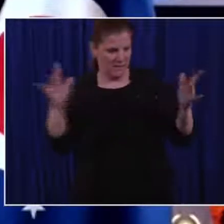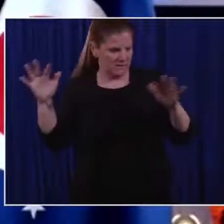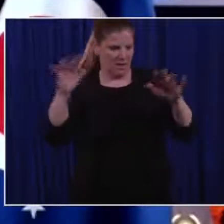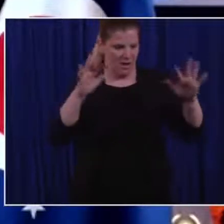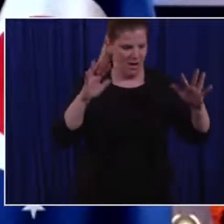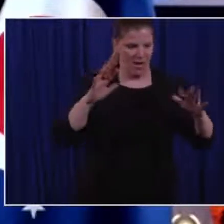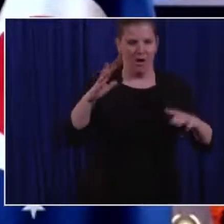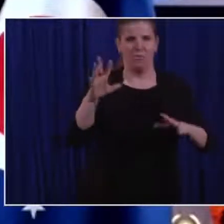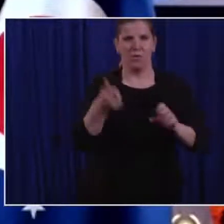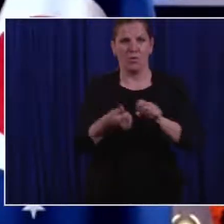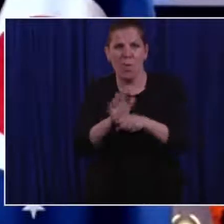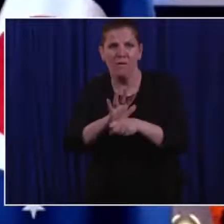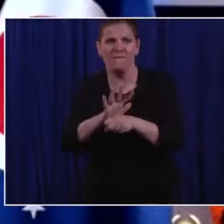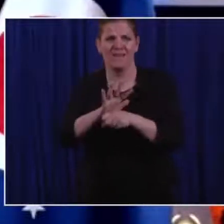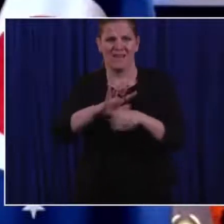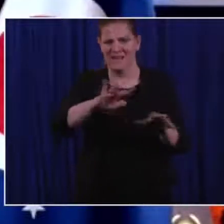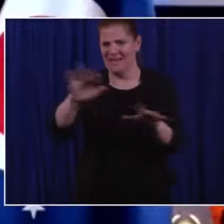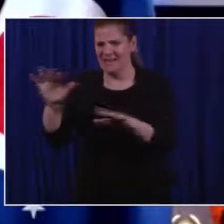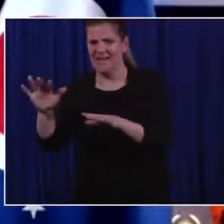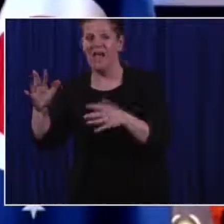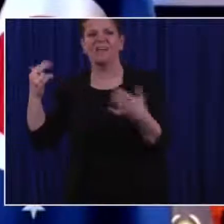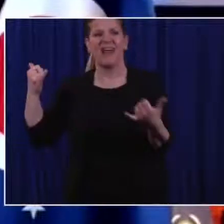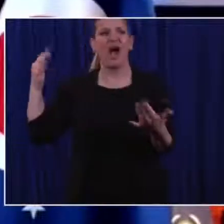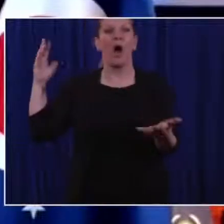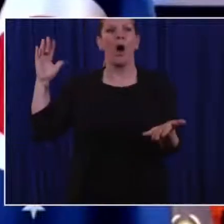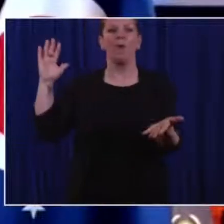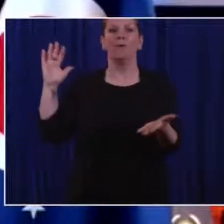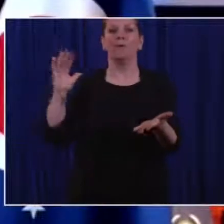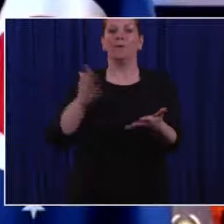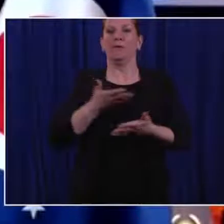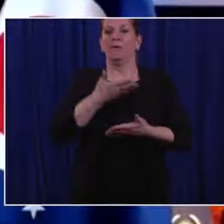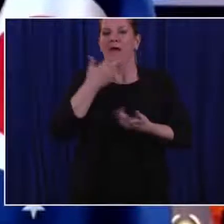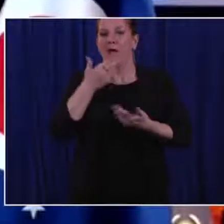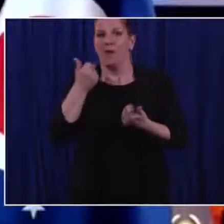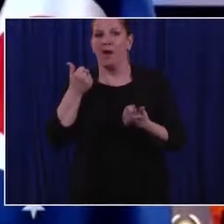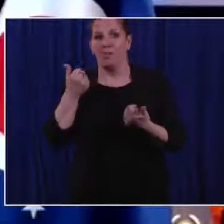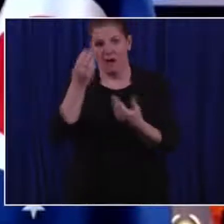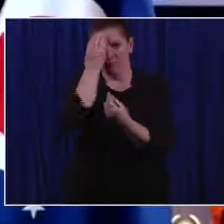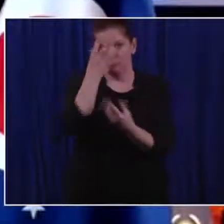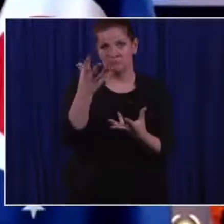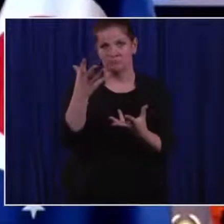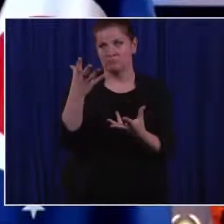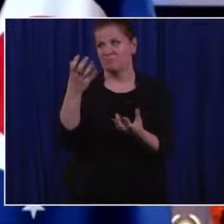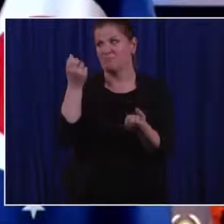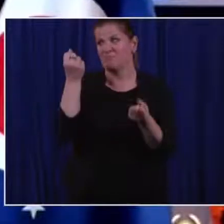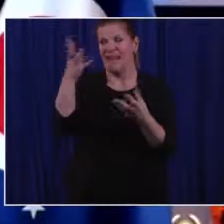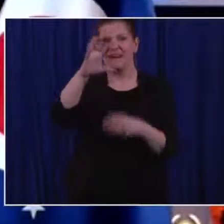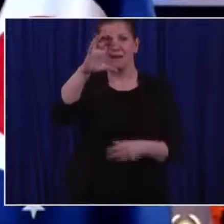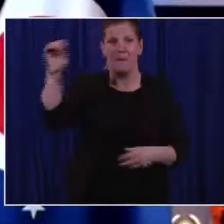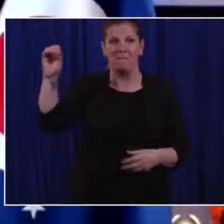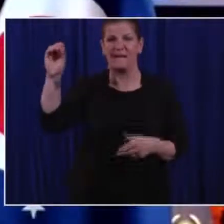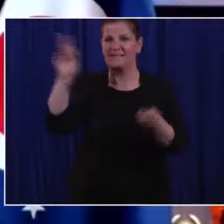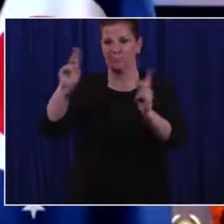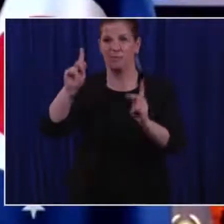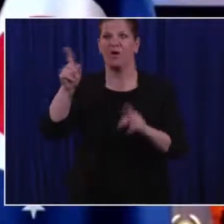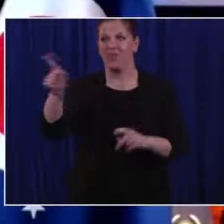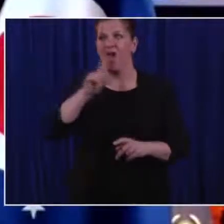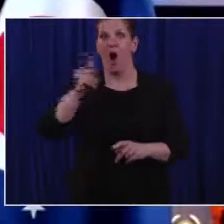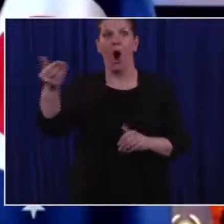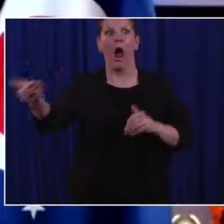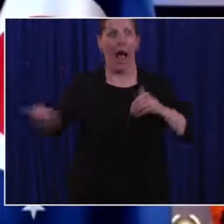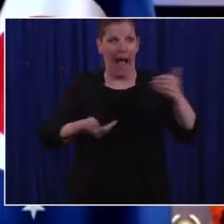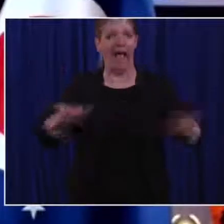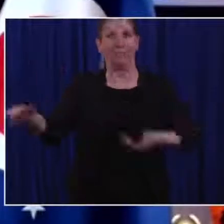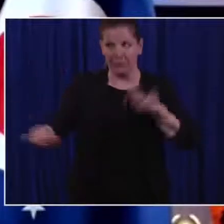you employers are hiring. There's almost not a day that I talk to an employer in our state who tells